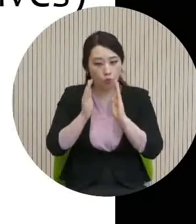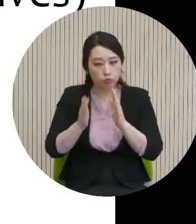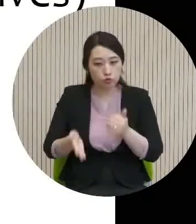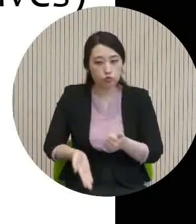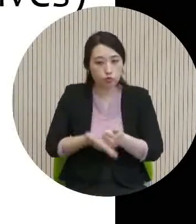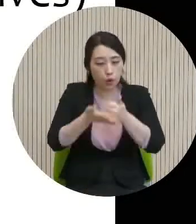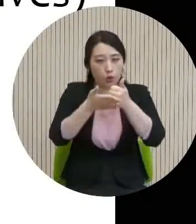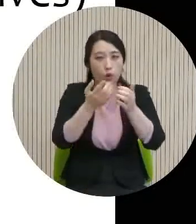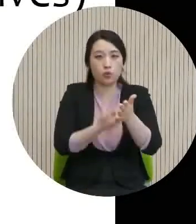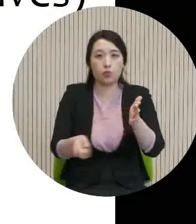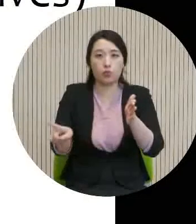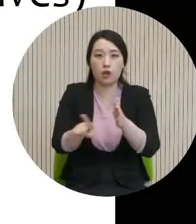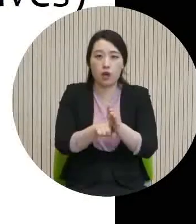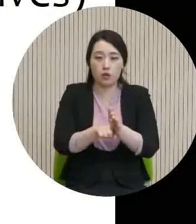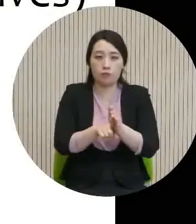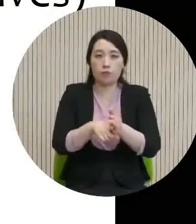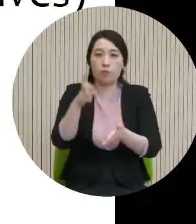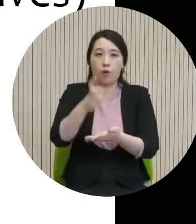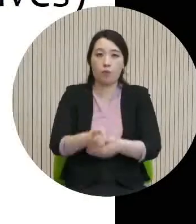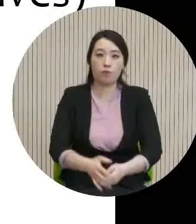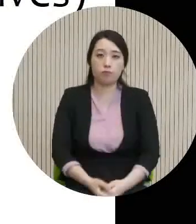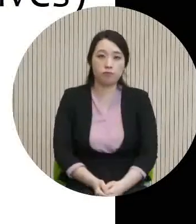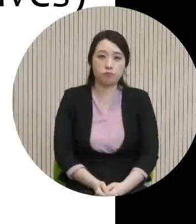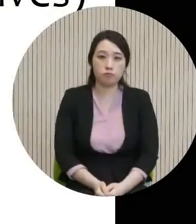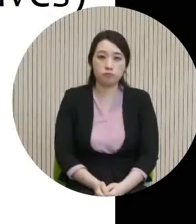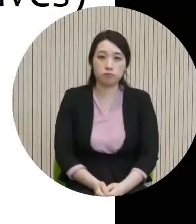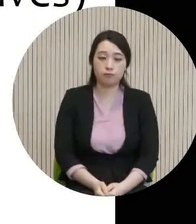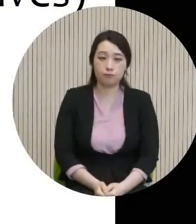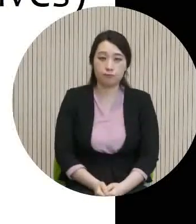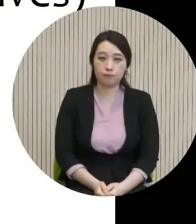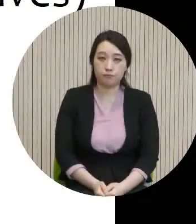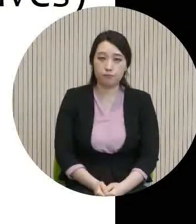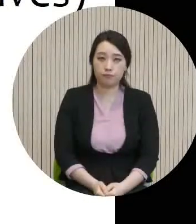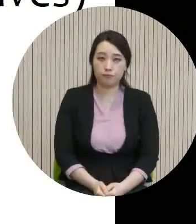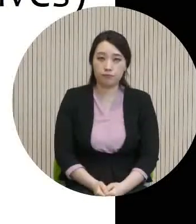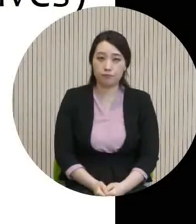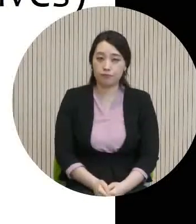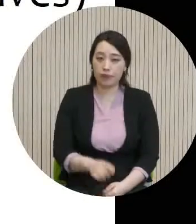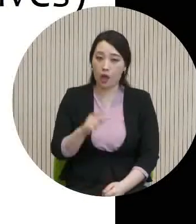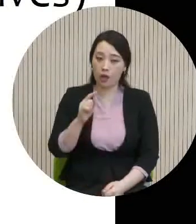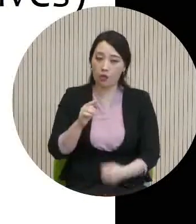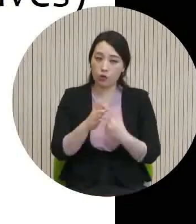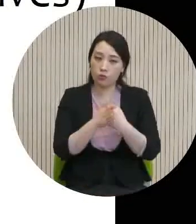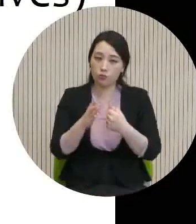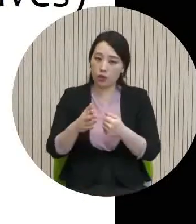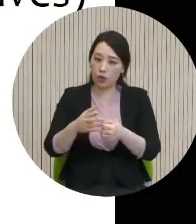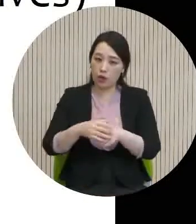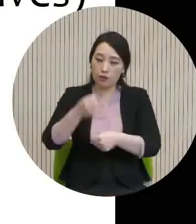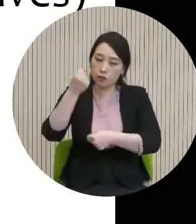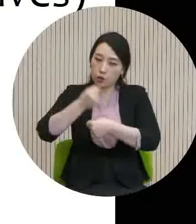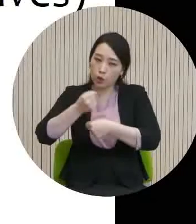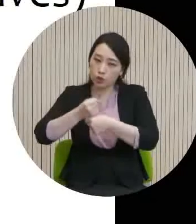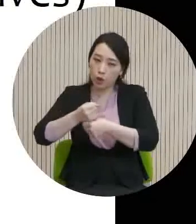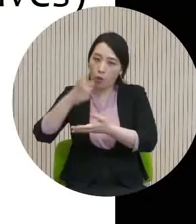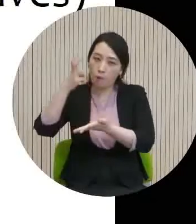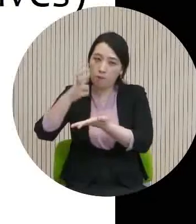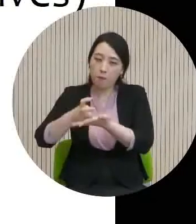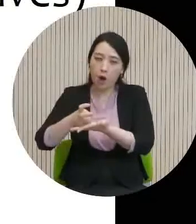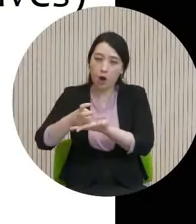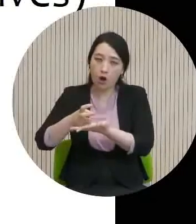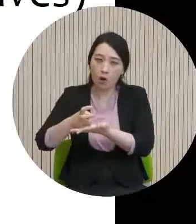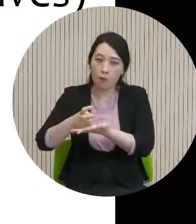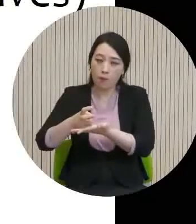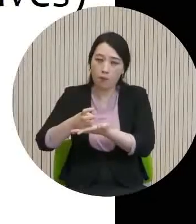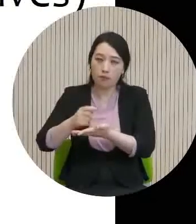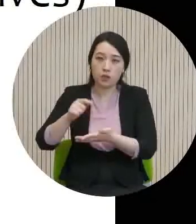So it means that from the very start of copyright law, of this concept and idea of copyright law, there was